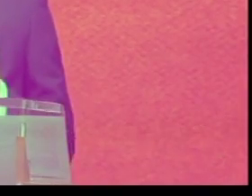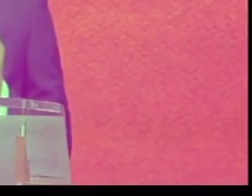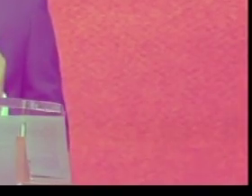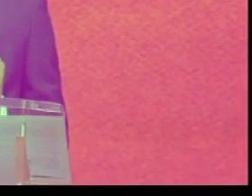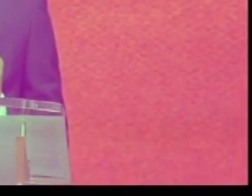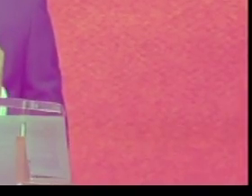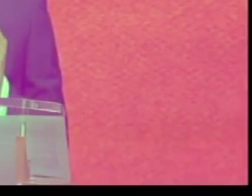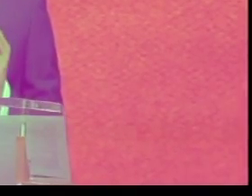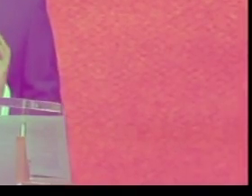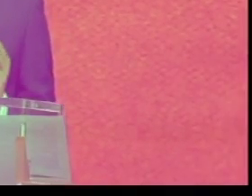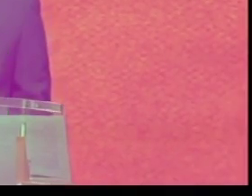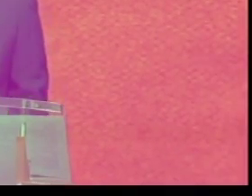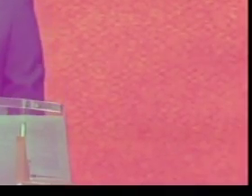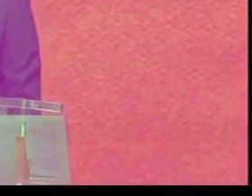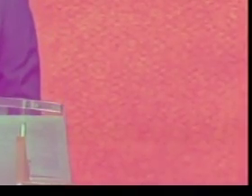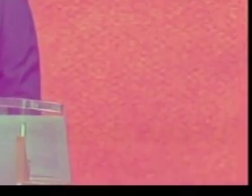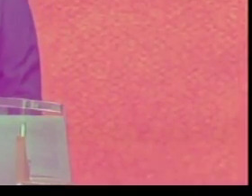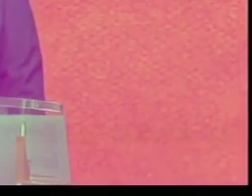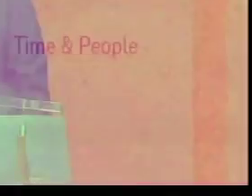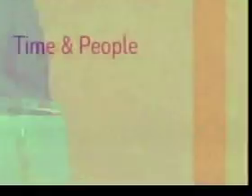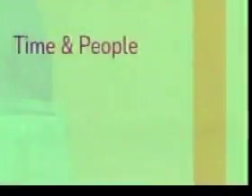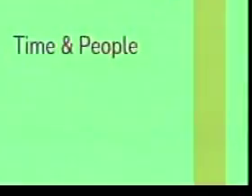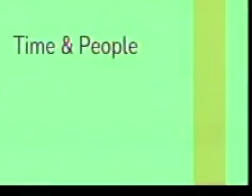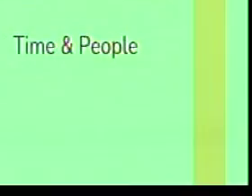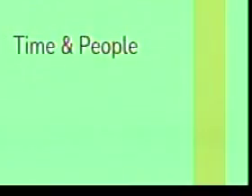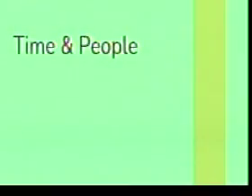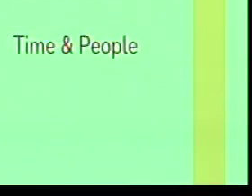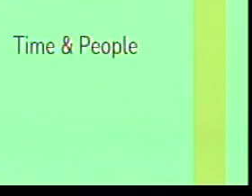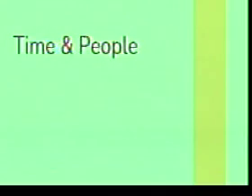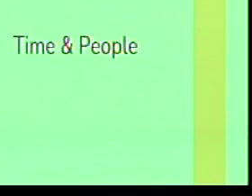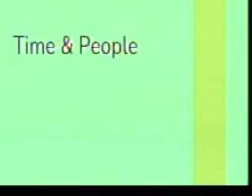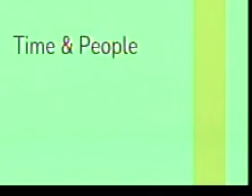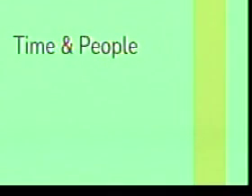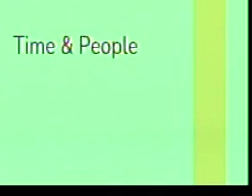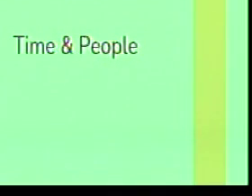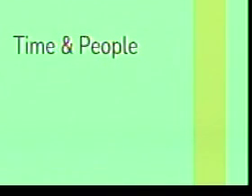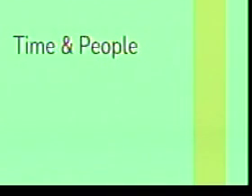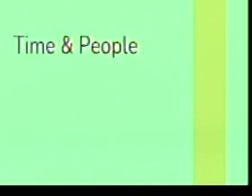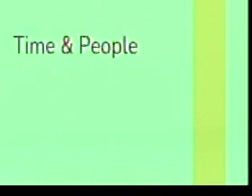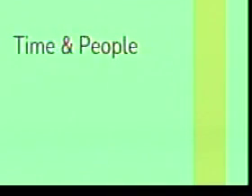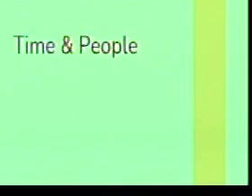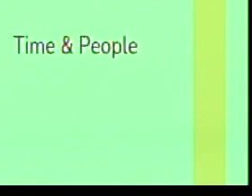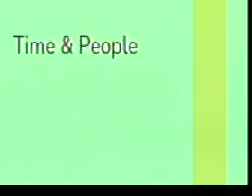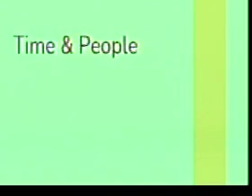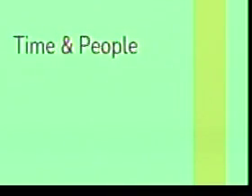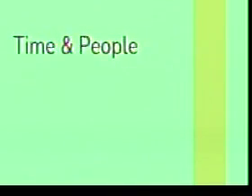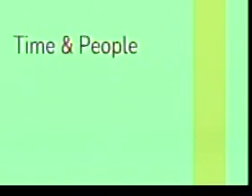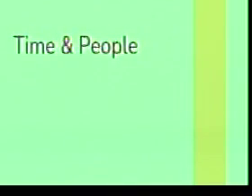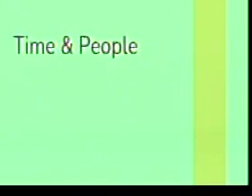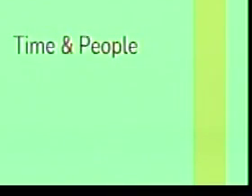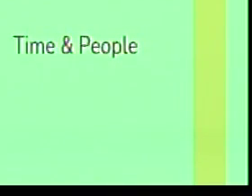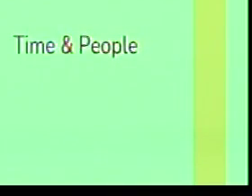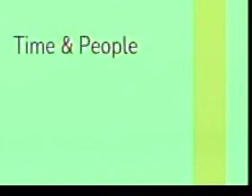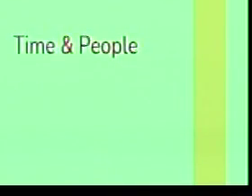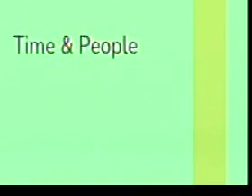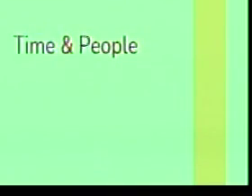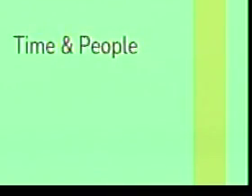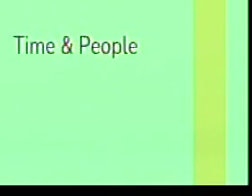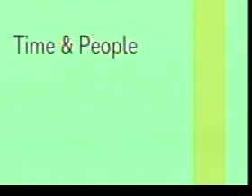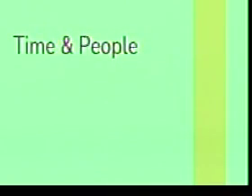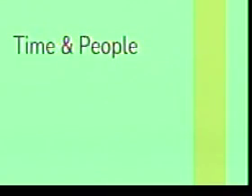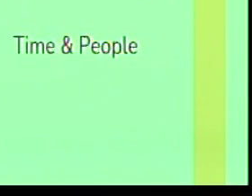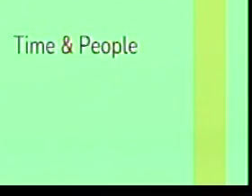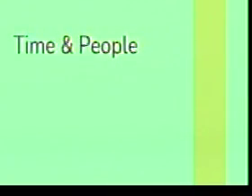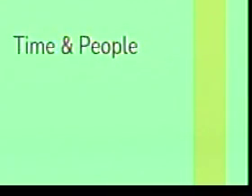a lot of people write, with all due respect. They start the sentence with all due respect. But everything that comes after that